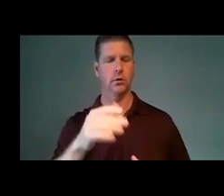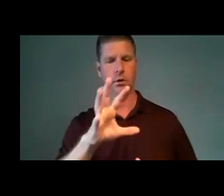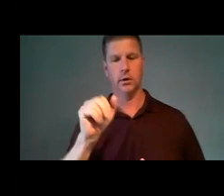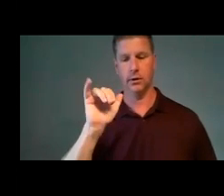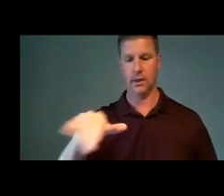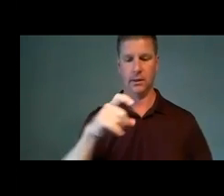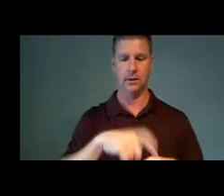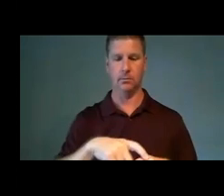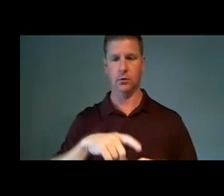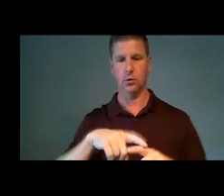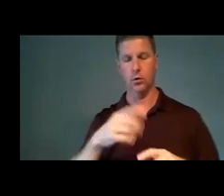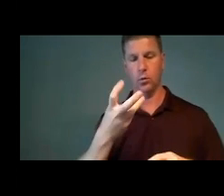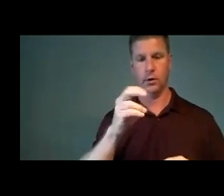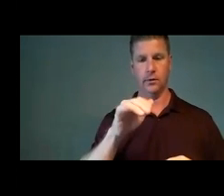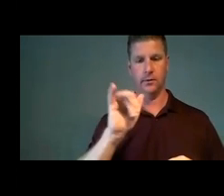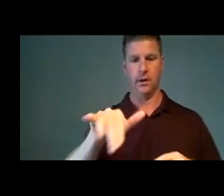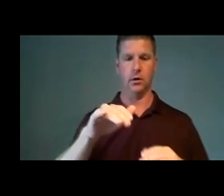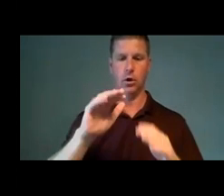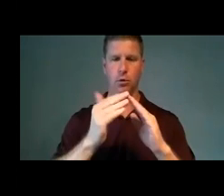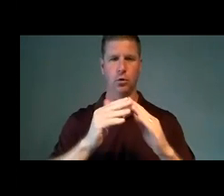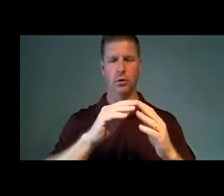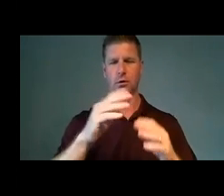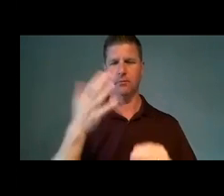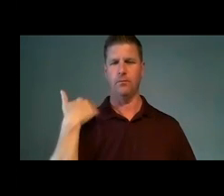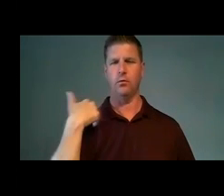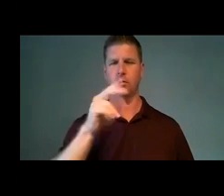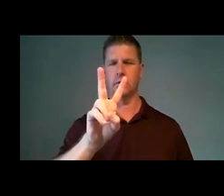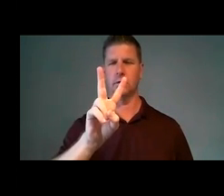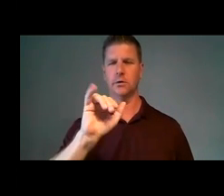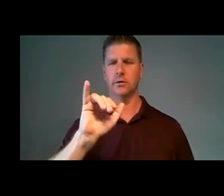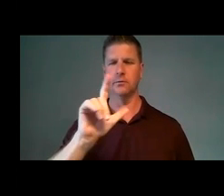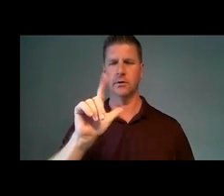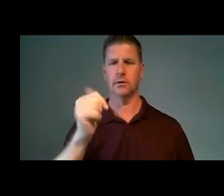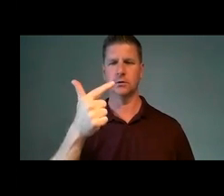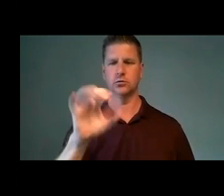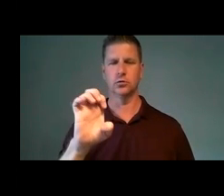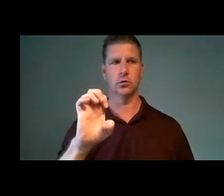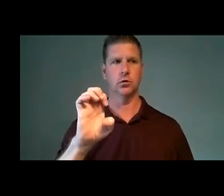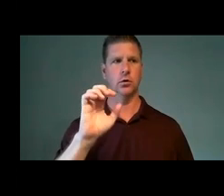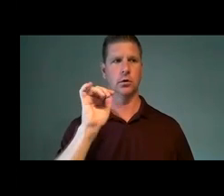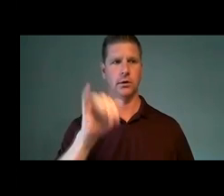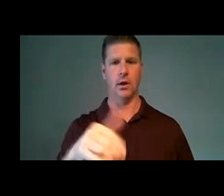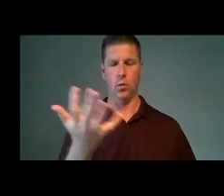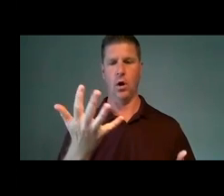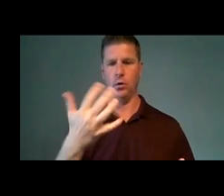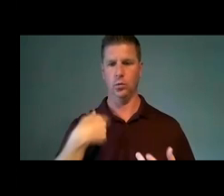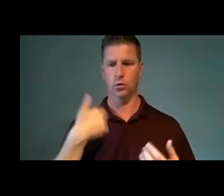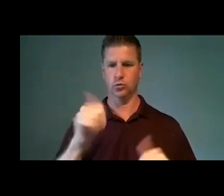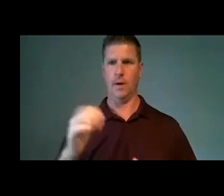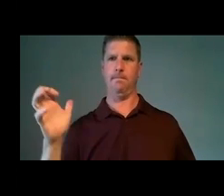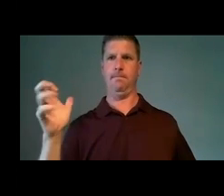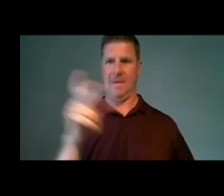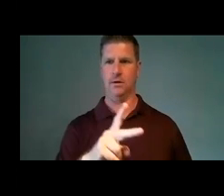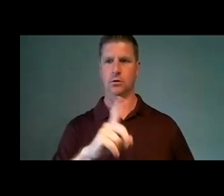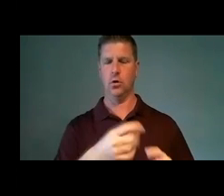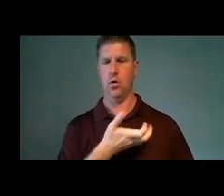that time, that's when the community was a village. It's when it was a village. And that's what we're trying to bring back into